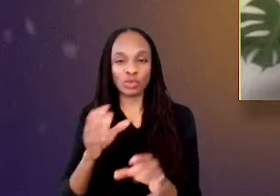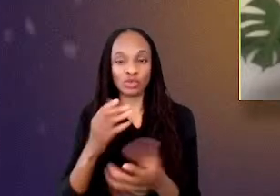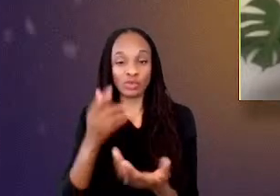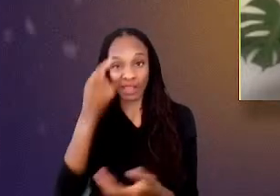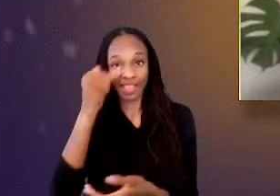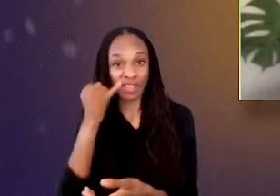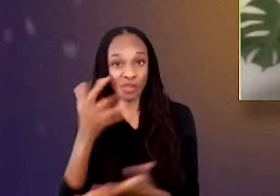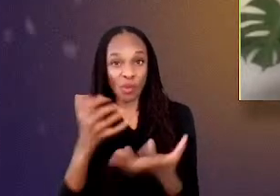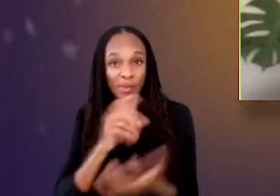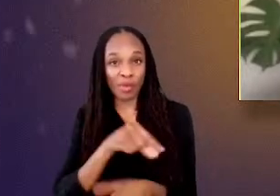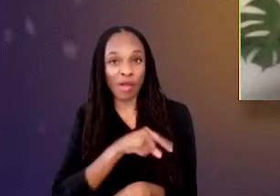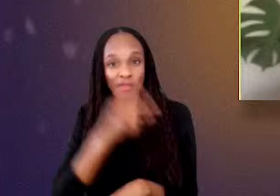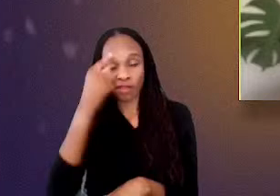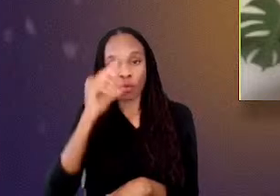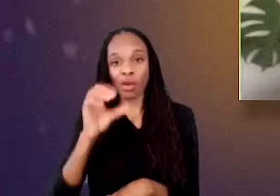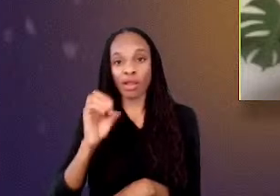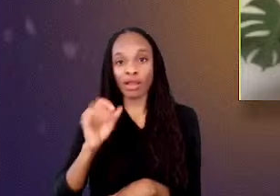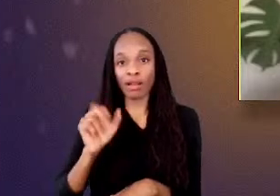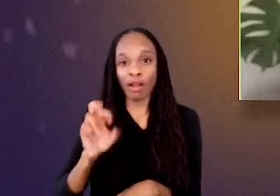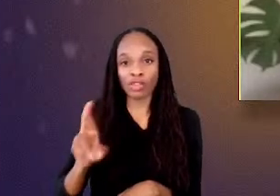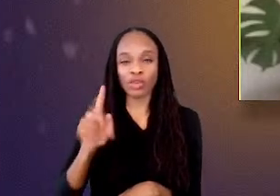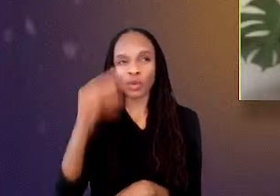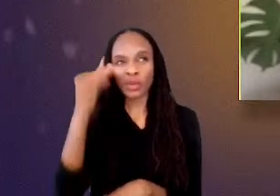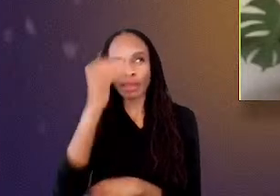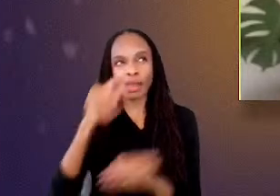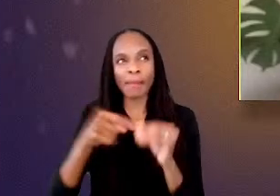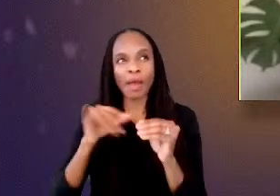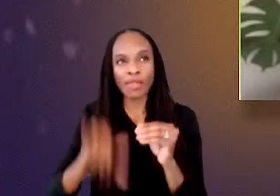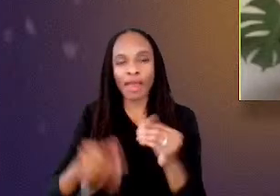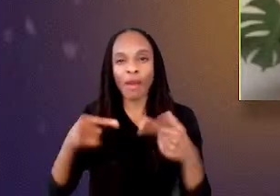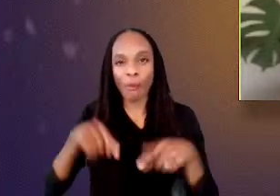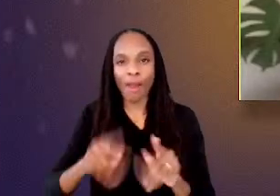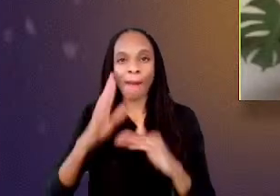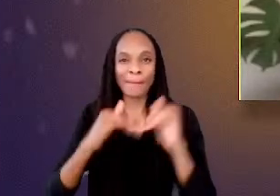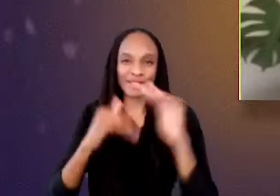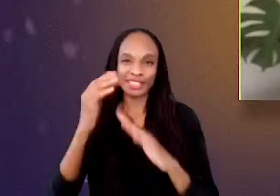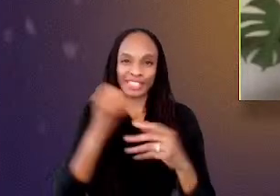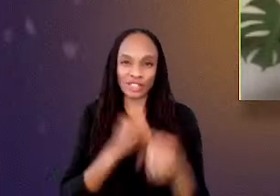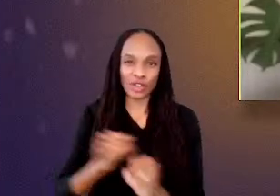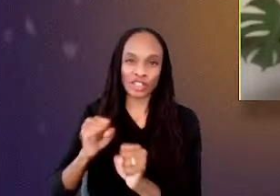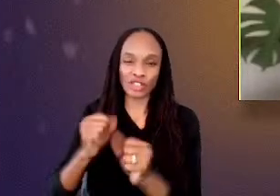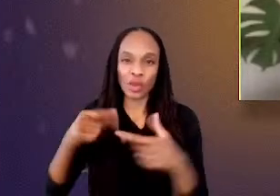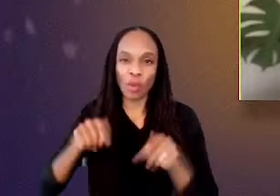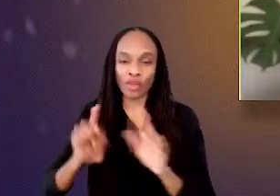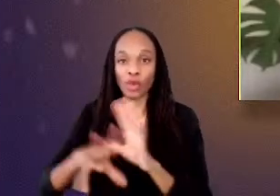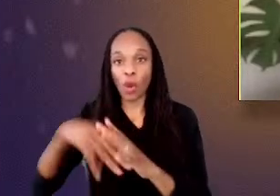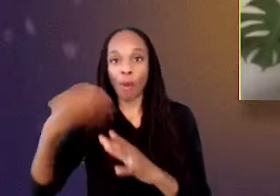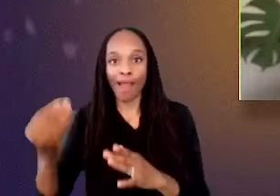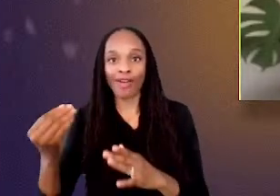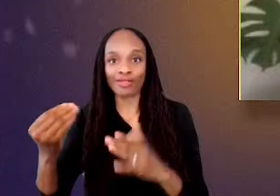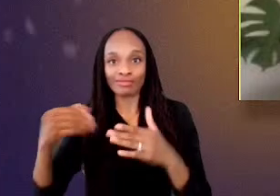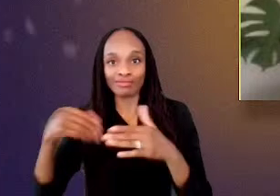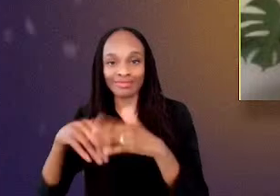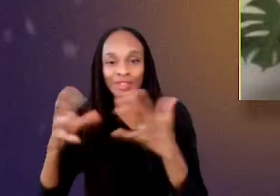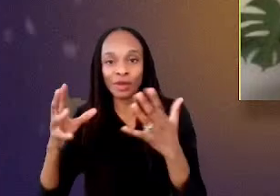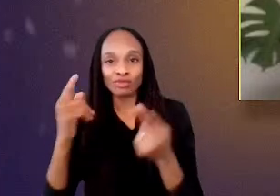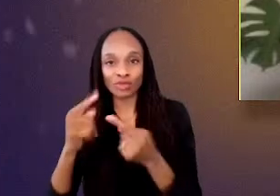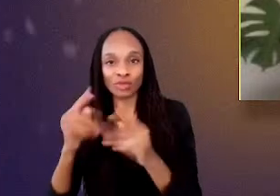And again, you're thinking of that as you're building your strategy for going out into the world. You then have to get a calendar